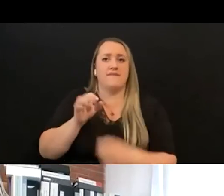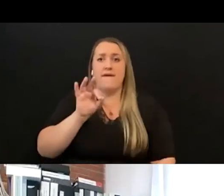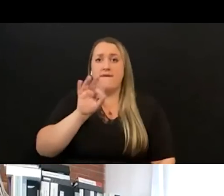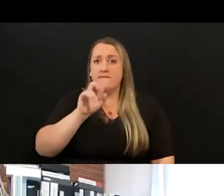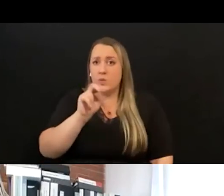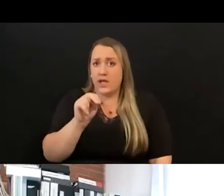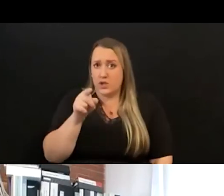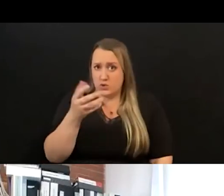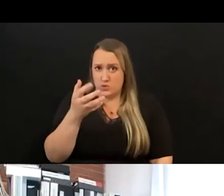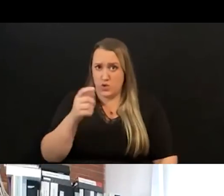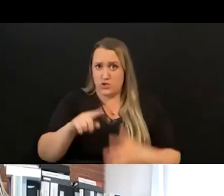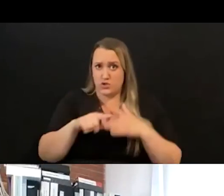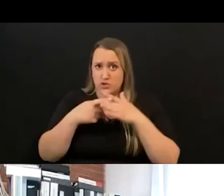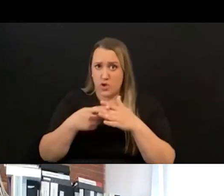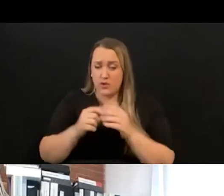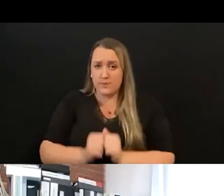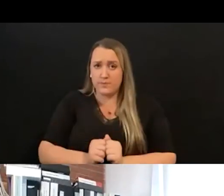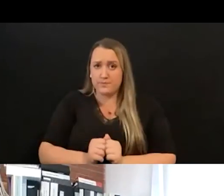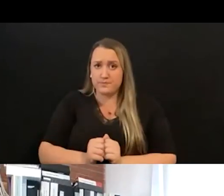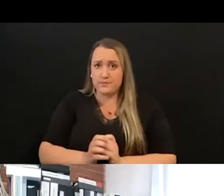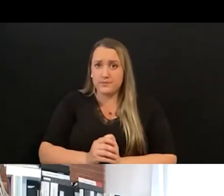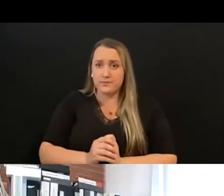to start off?